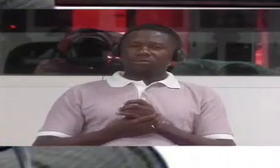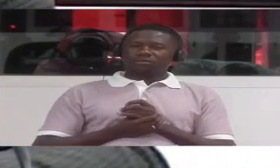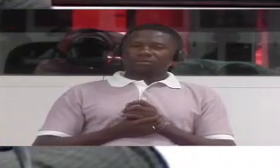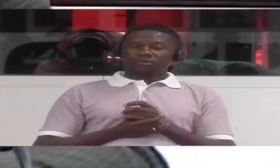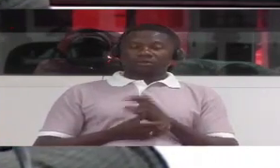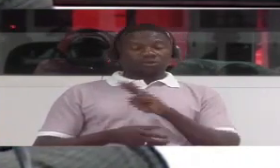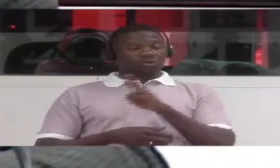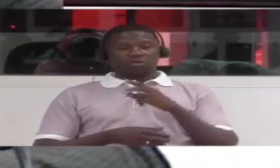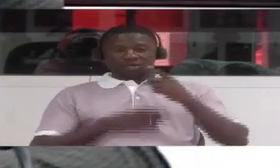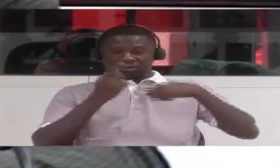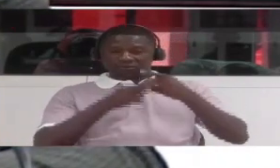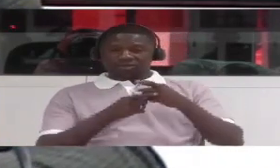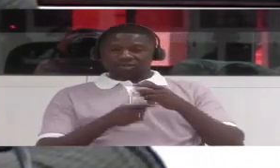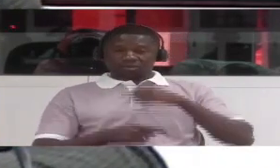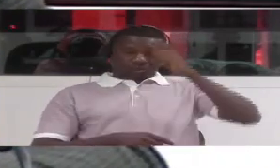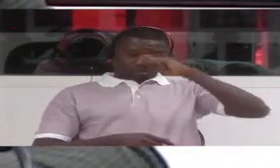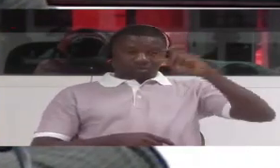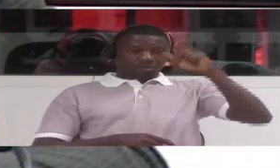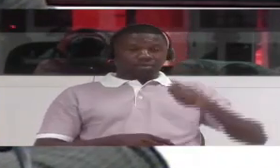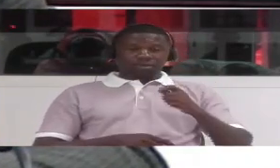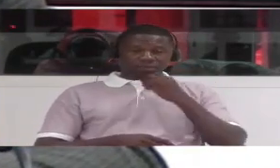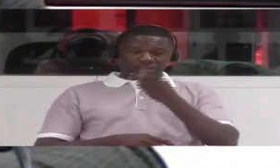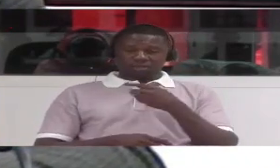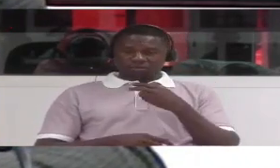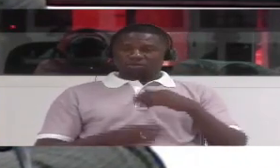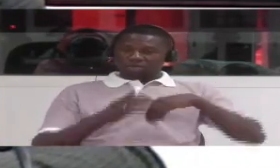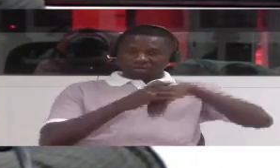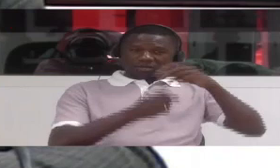out to get something to eat. Normally,